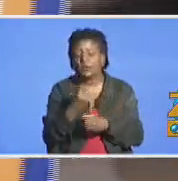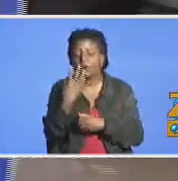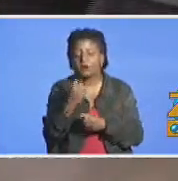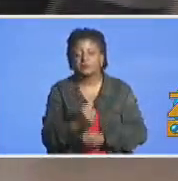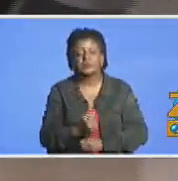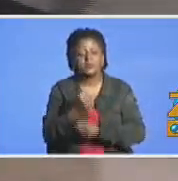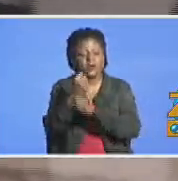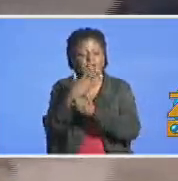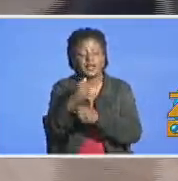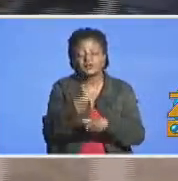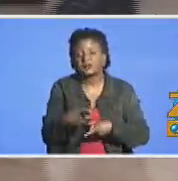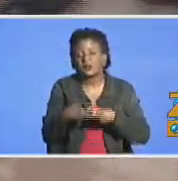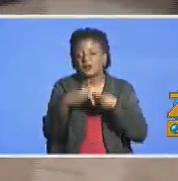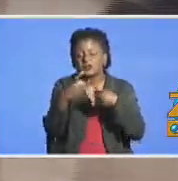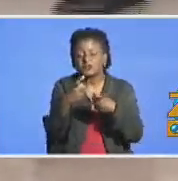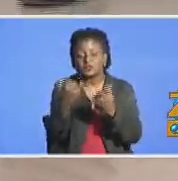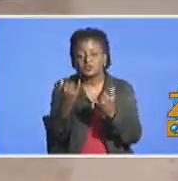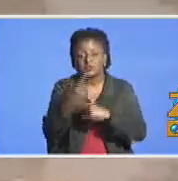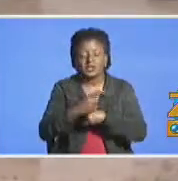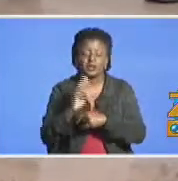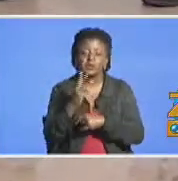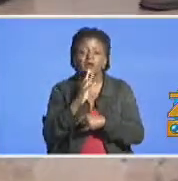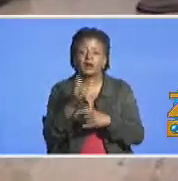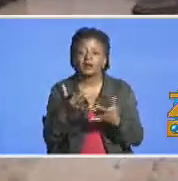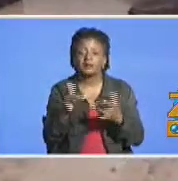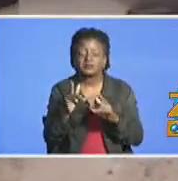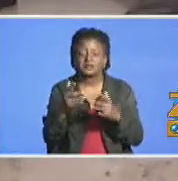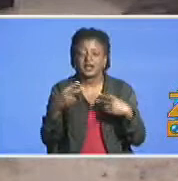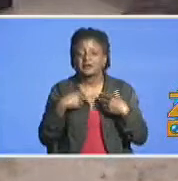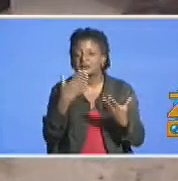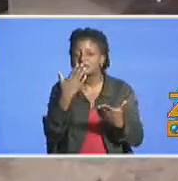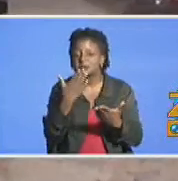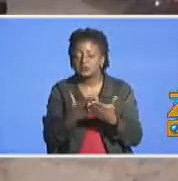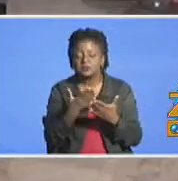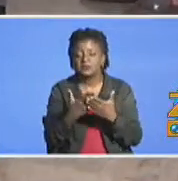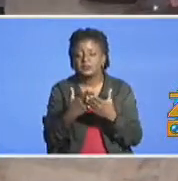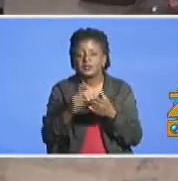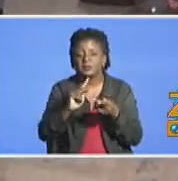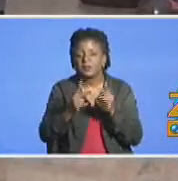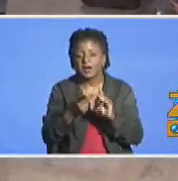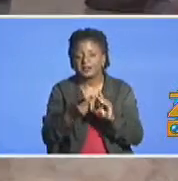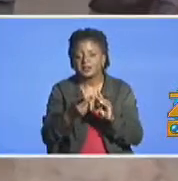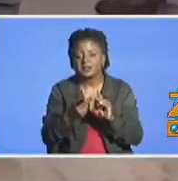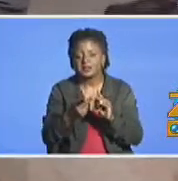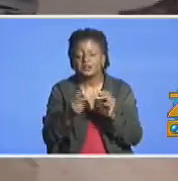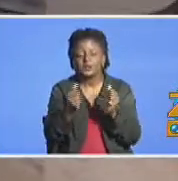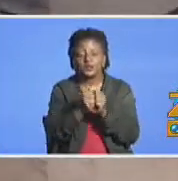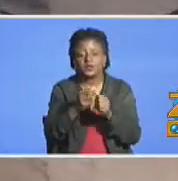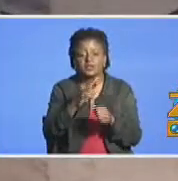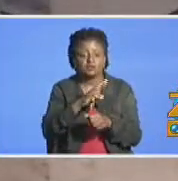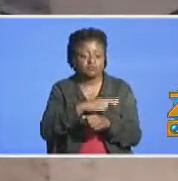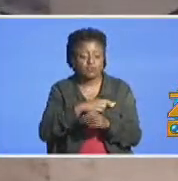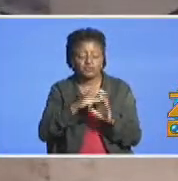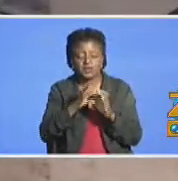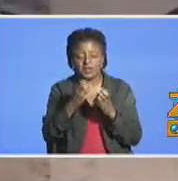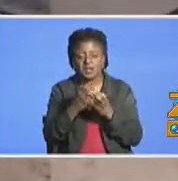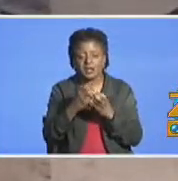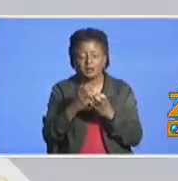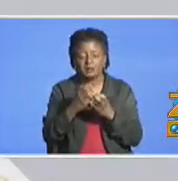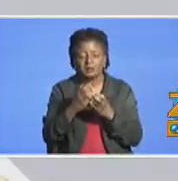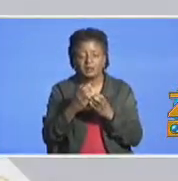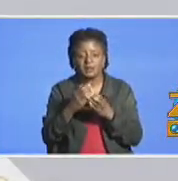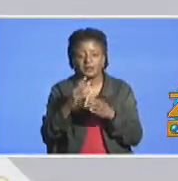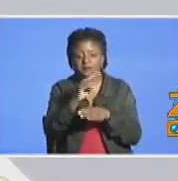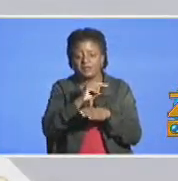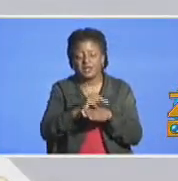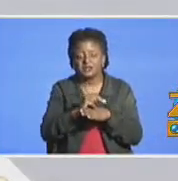today. We're very fortunate to have such good partners at the Rotary Club of Nassau Sunrise. We do have government scholarships, which we